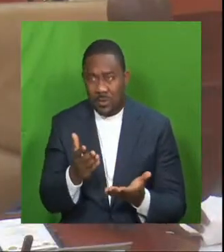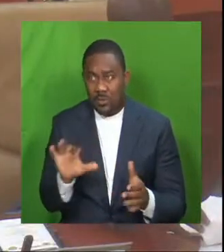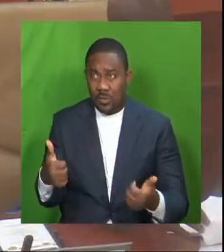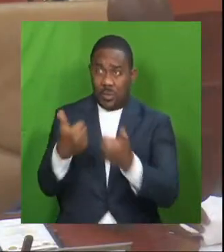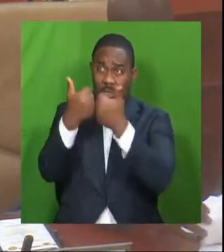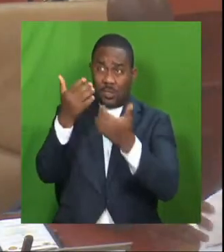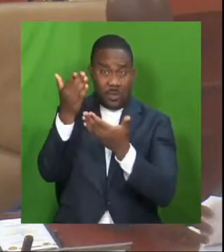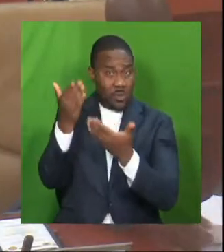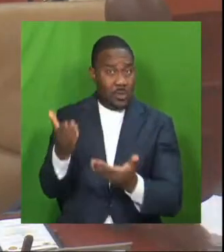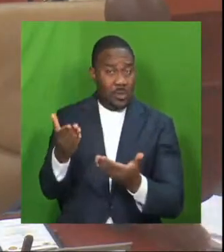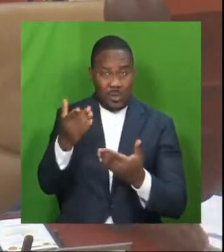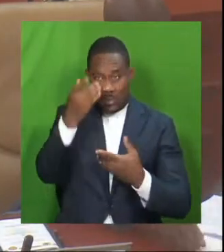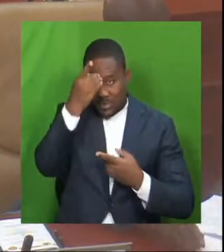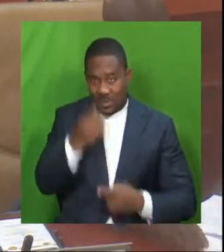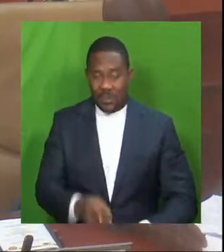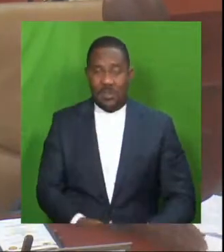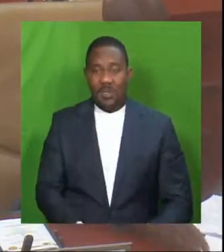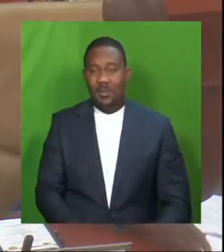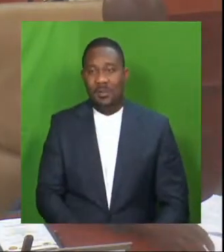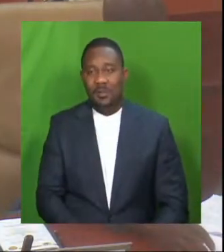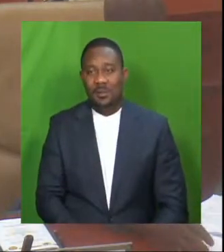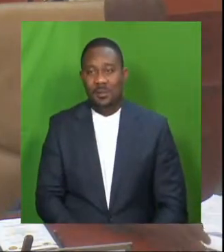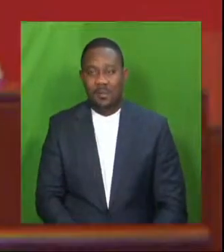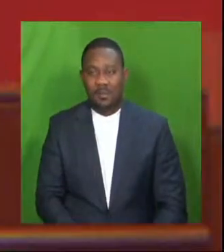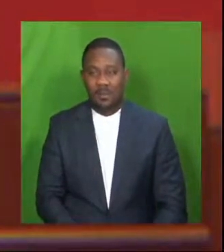you very much.